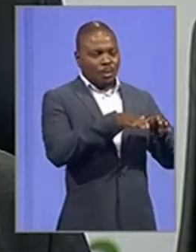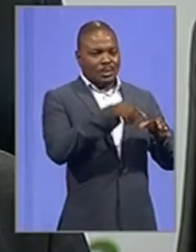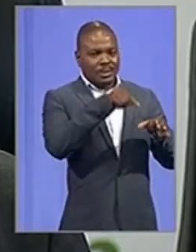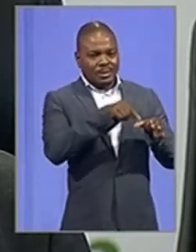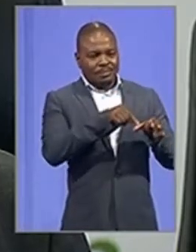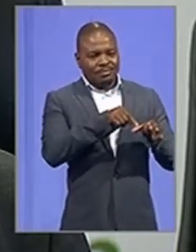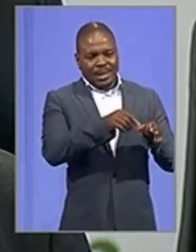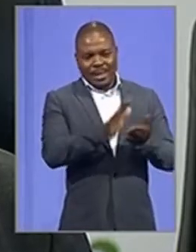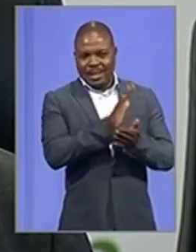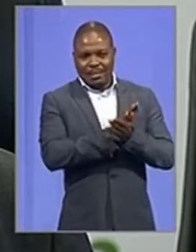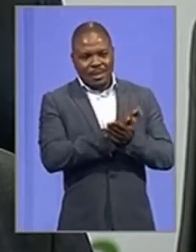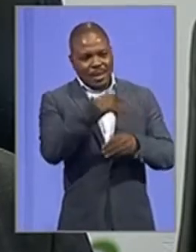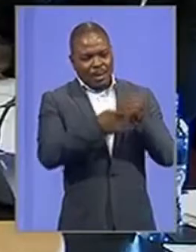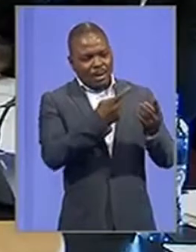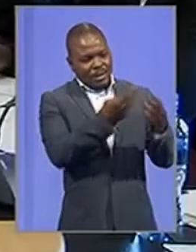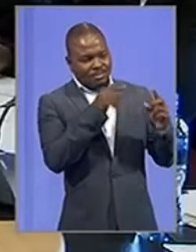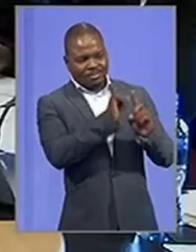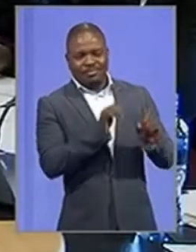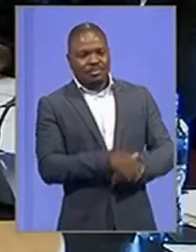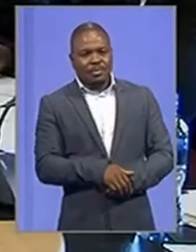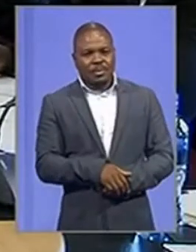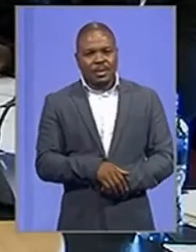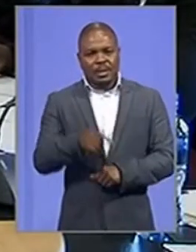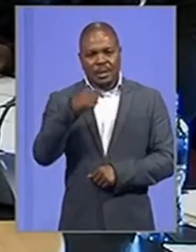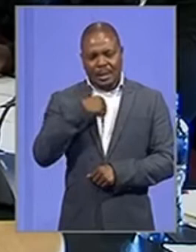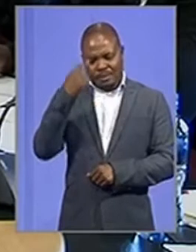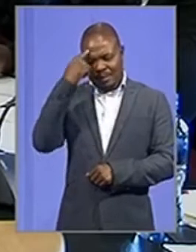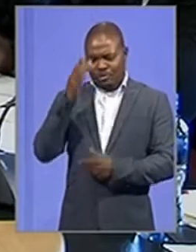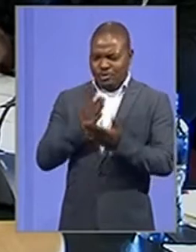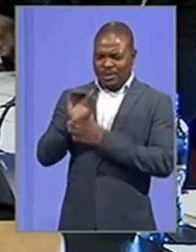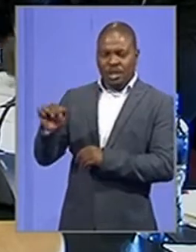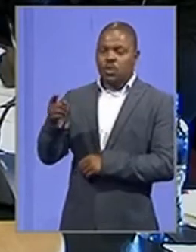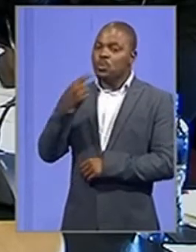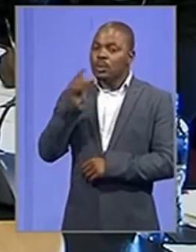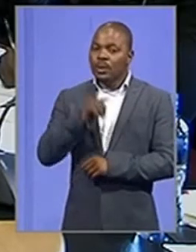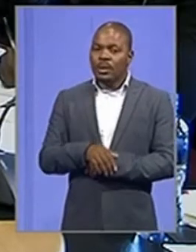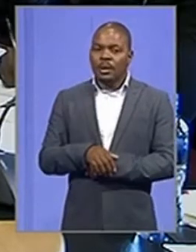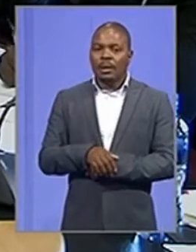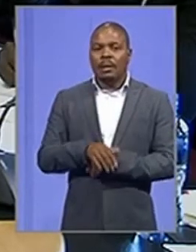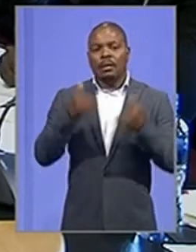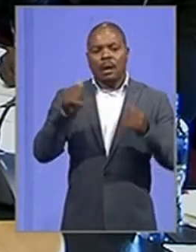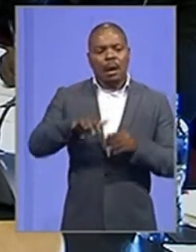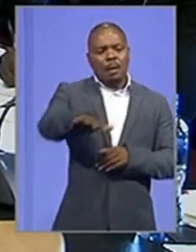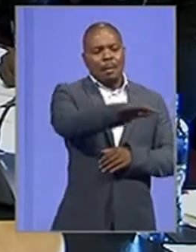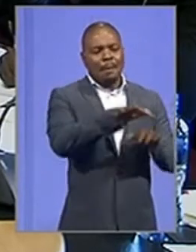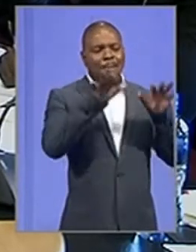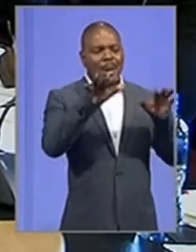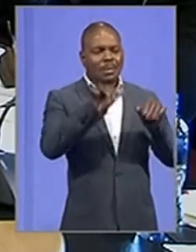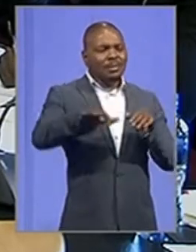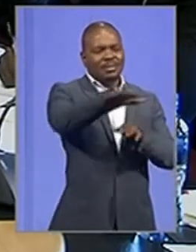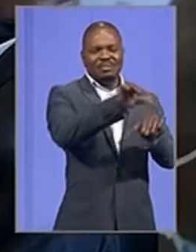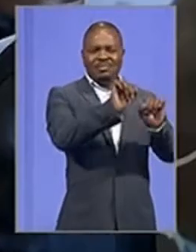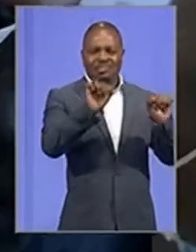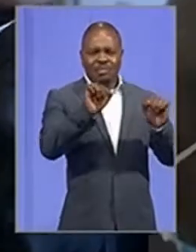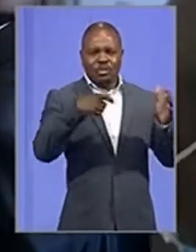a ikarabetšego ka gona. I'm just thinking, what is their rights? Except that you said it's in the public space. That's what you said, it's in the